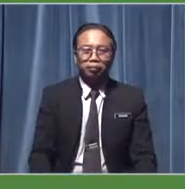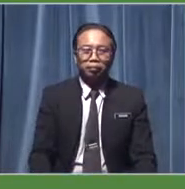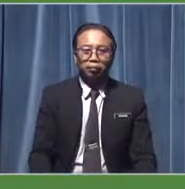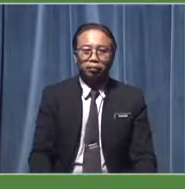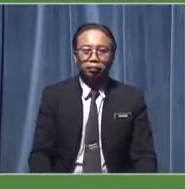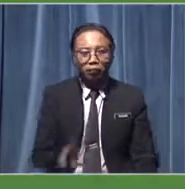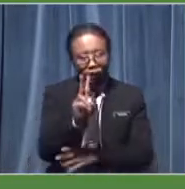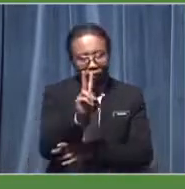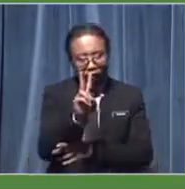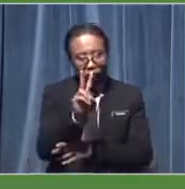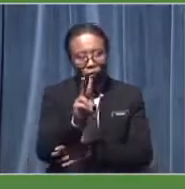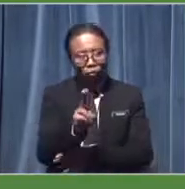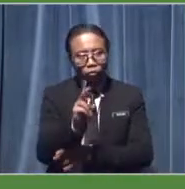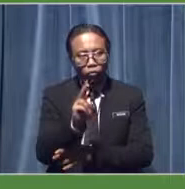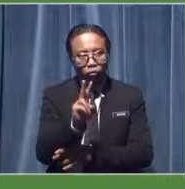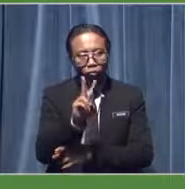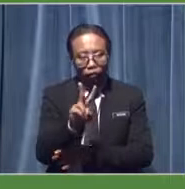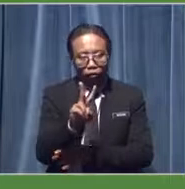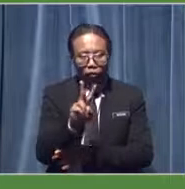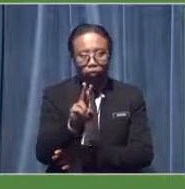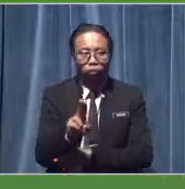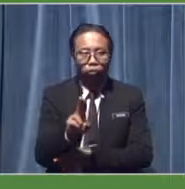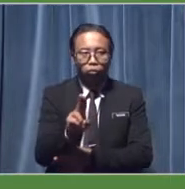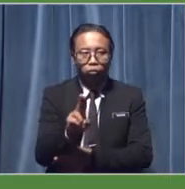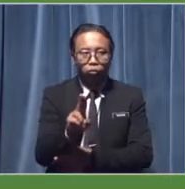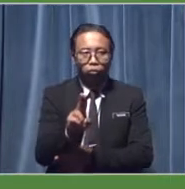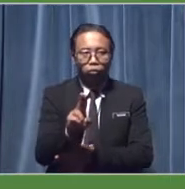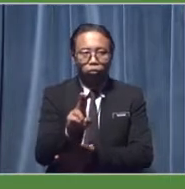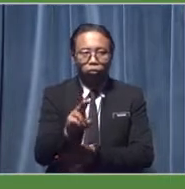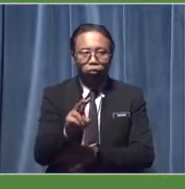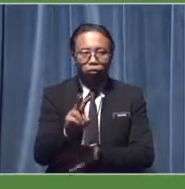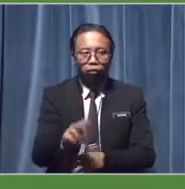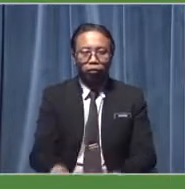Delta V2 equals Q over C2.